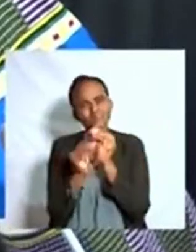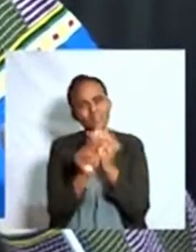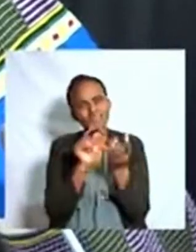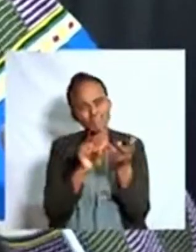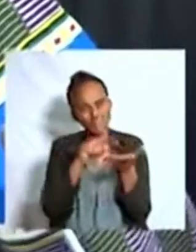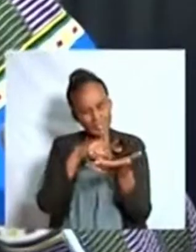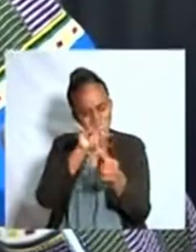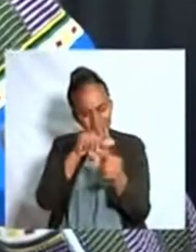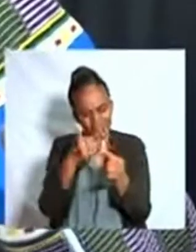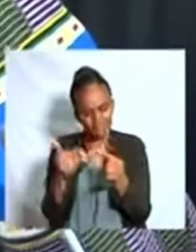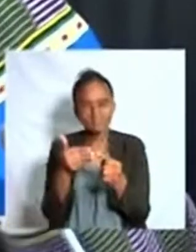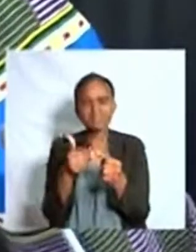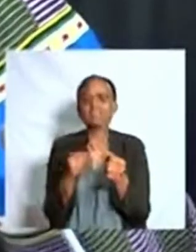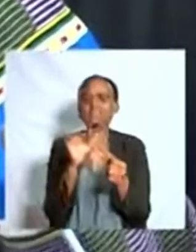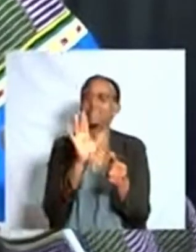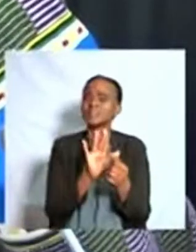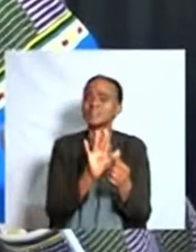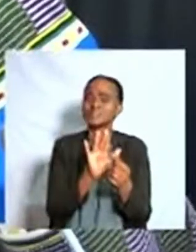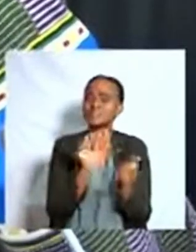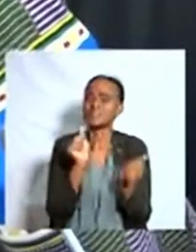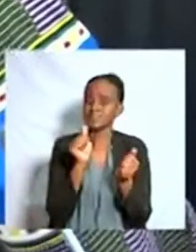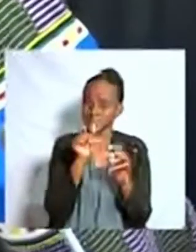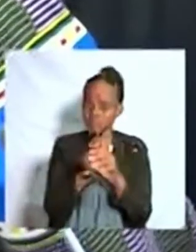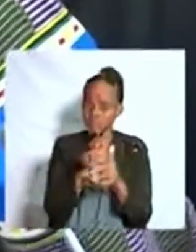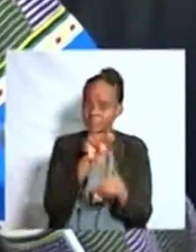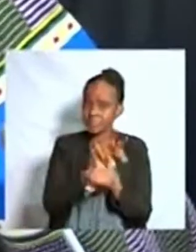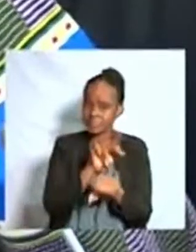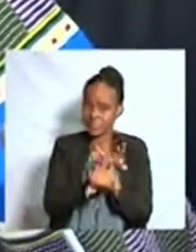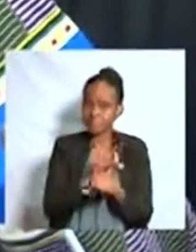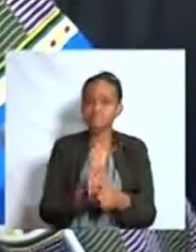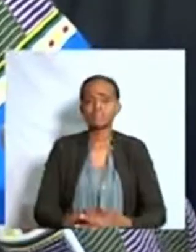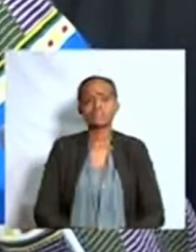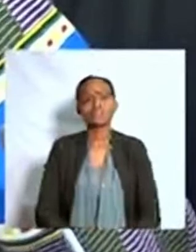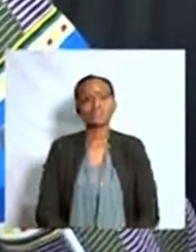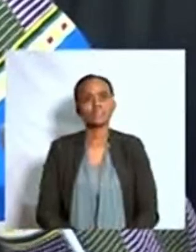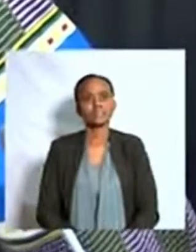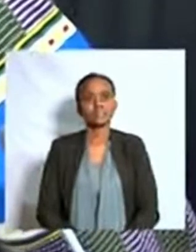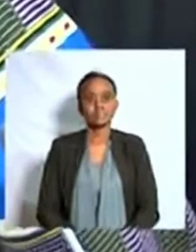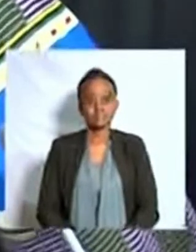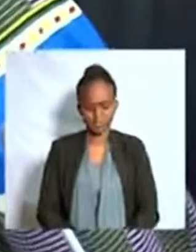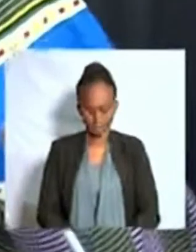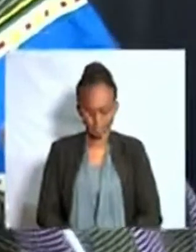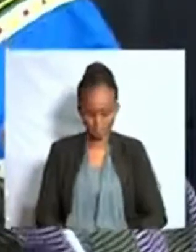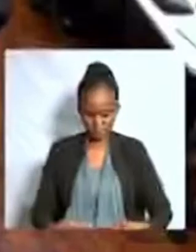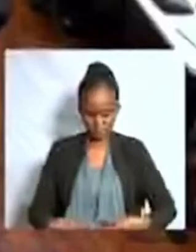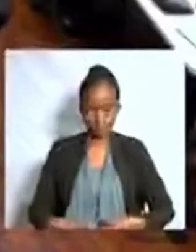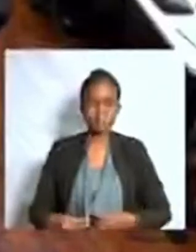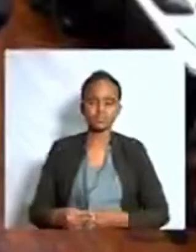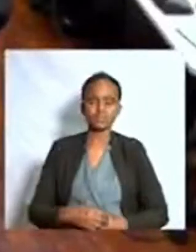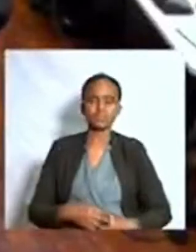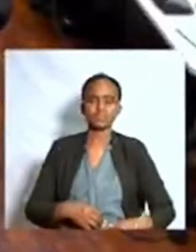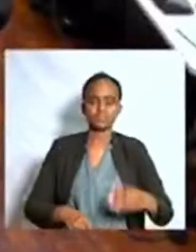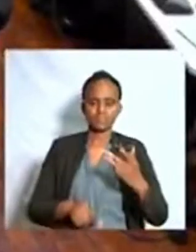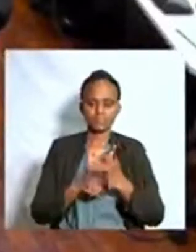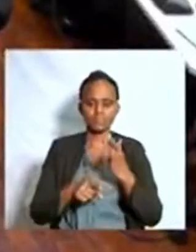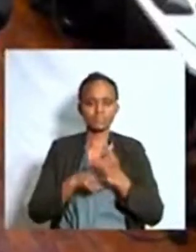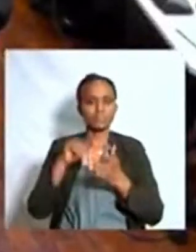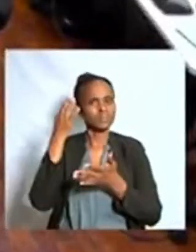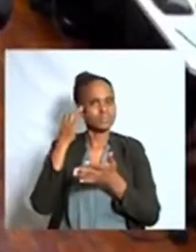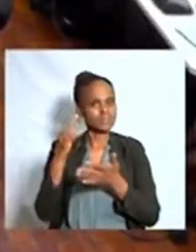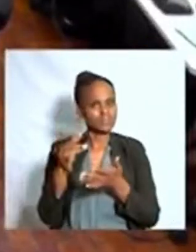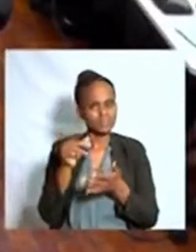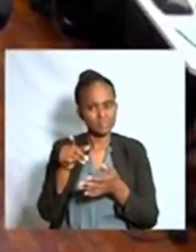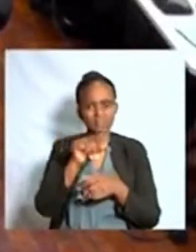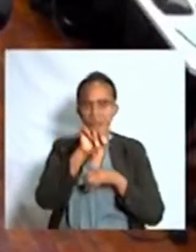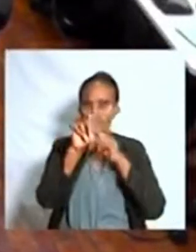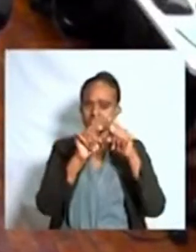when everything was wrong with the project. Thank you so much. Thank you, Chair. Town Clerk, those are the queries coming from there because like